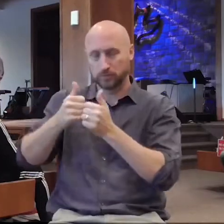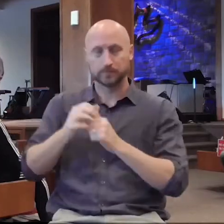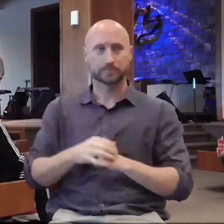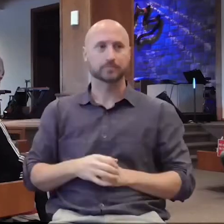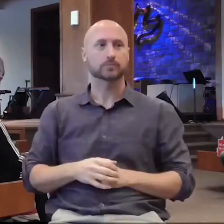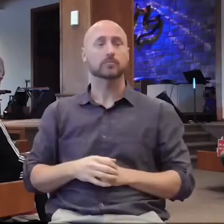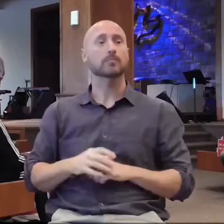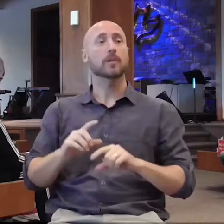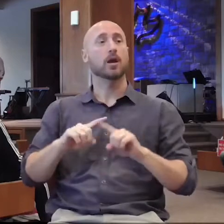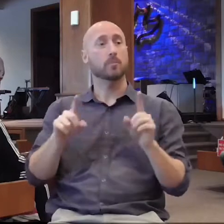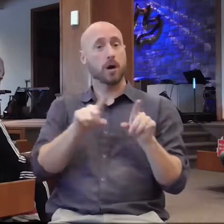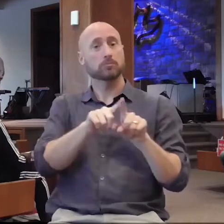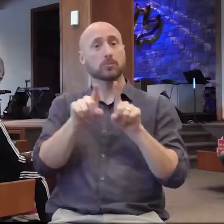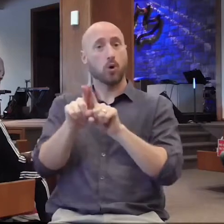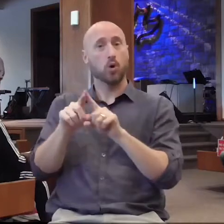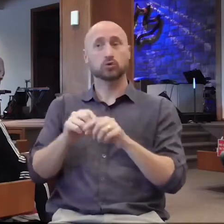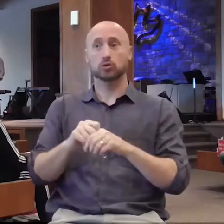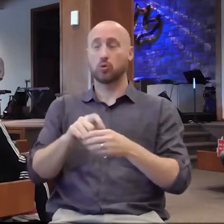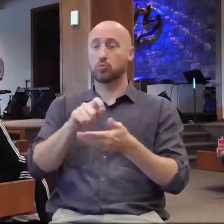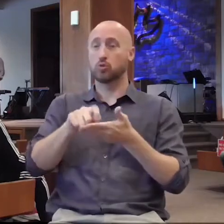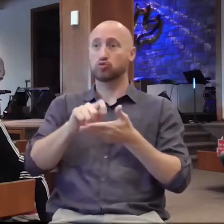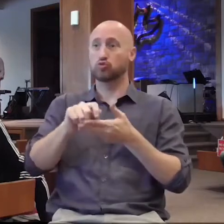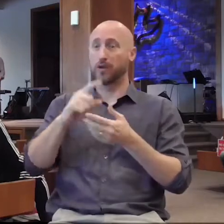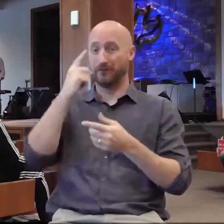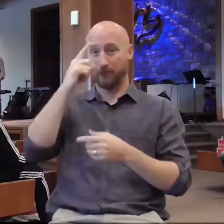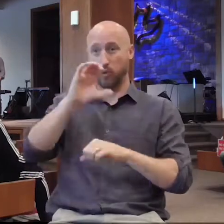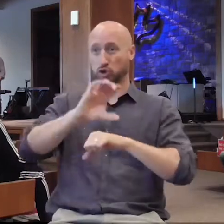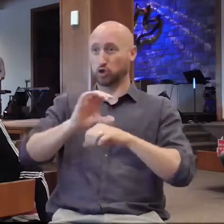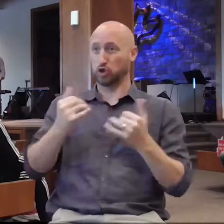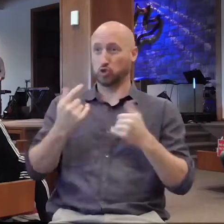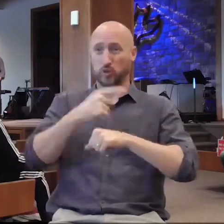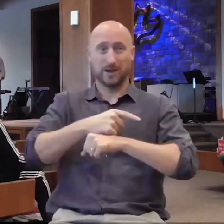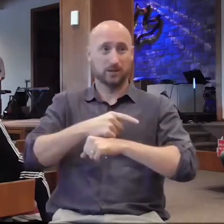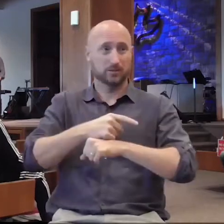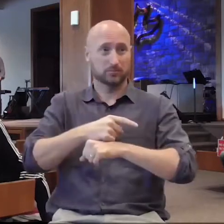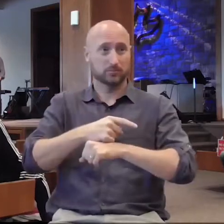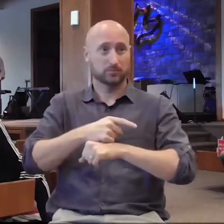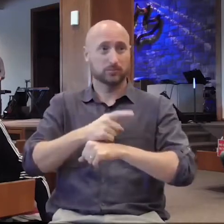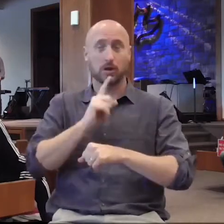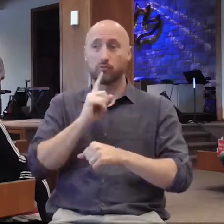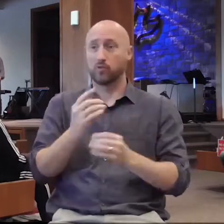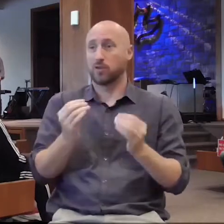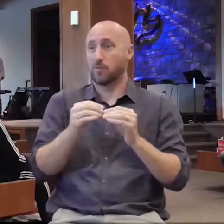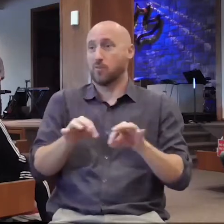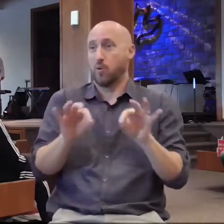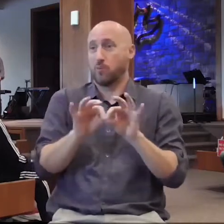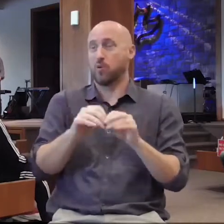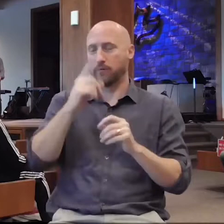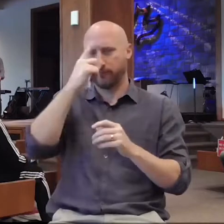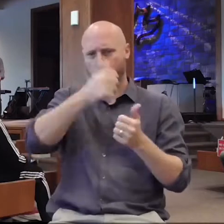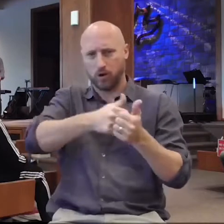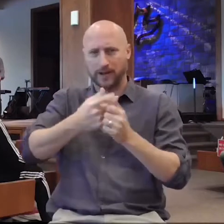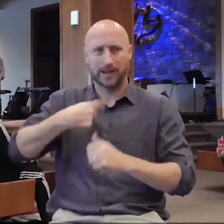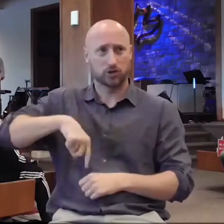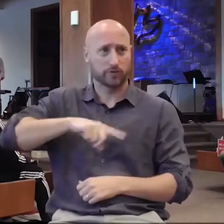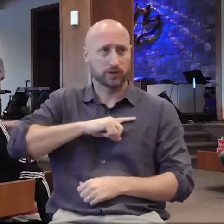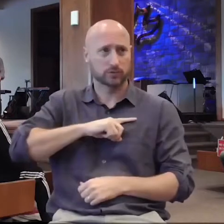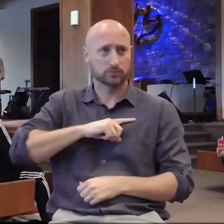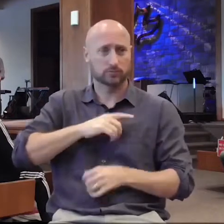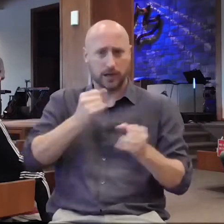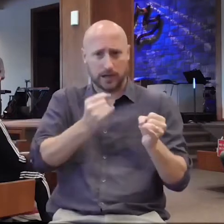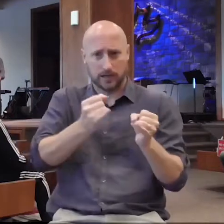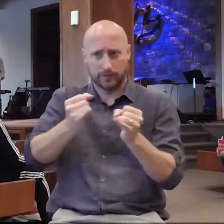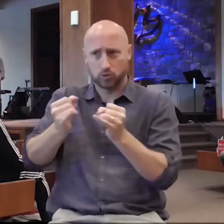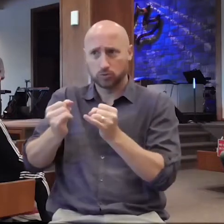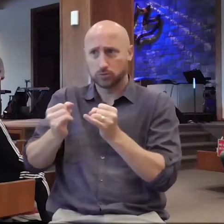But certainly written to the church today, and probably more importantly this morning, written to each one of us as